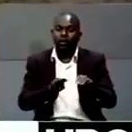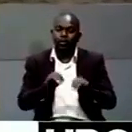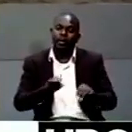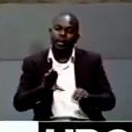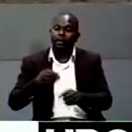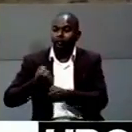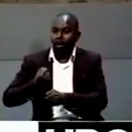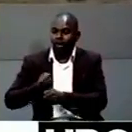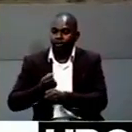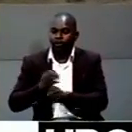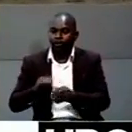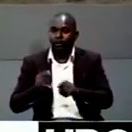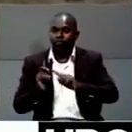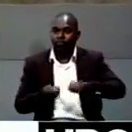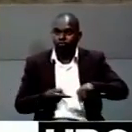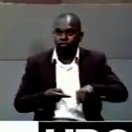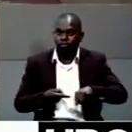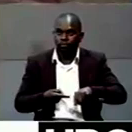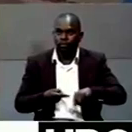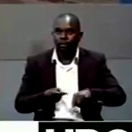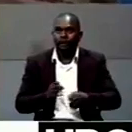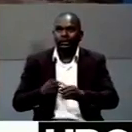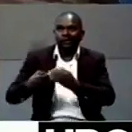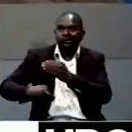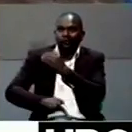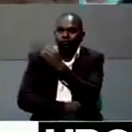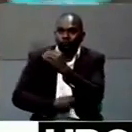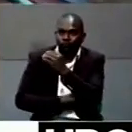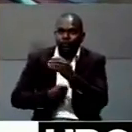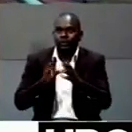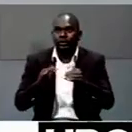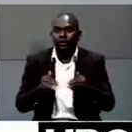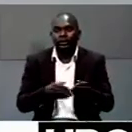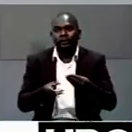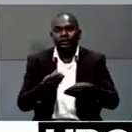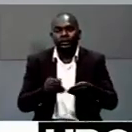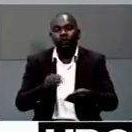staff to avoid cases of extortion from middlemen selling water exorbitantly.